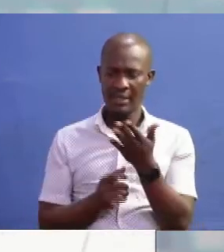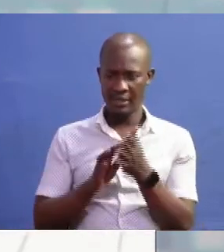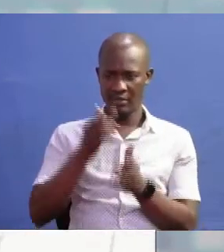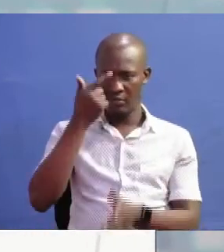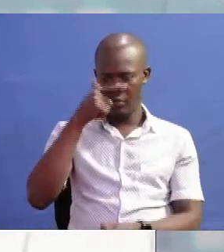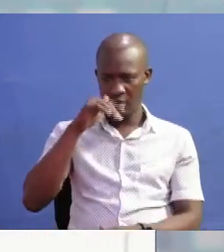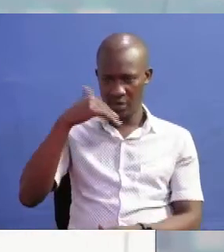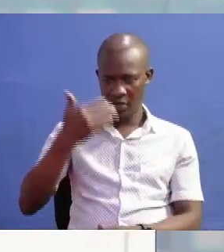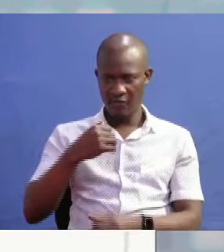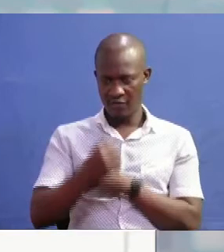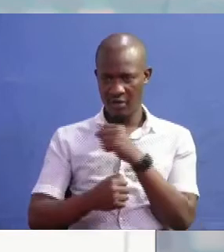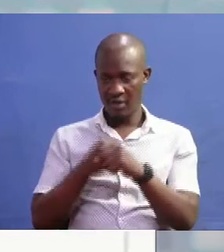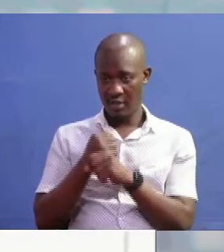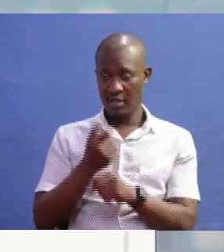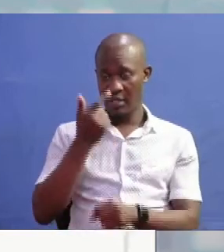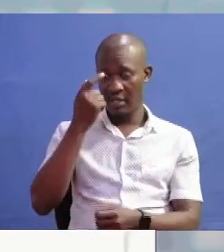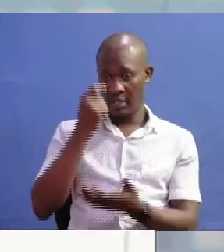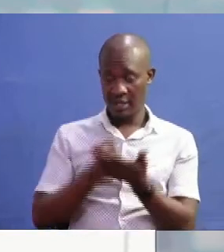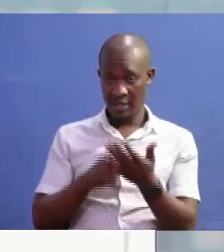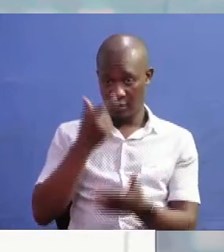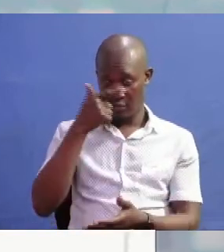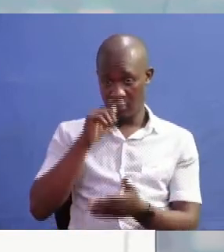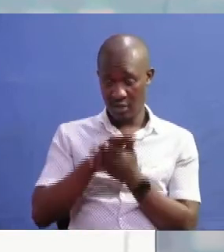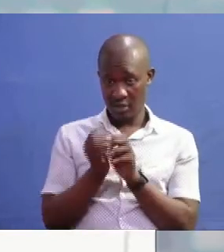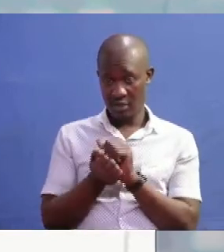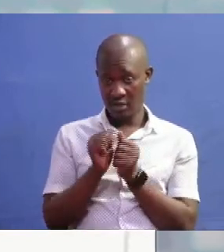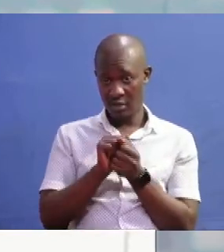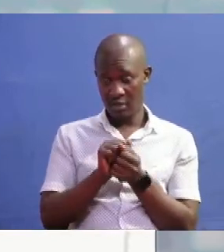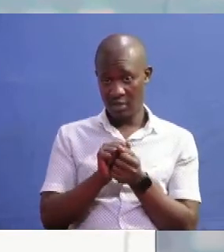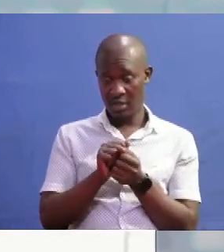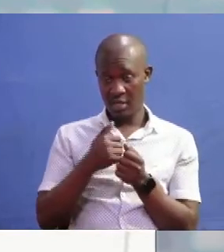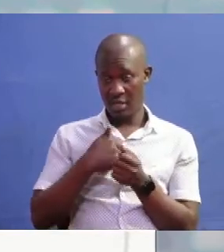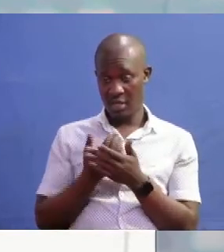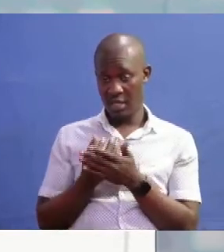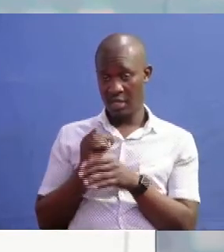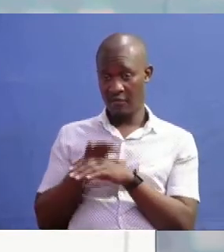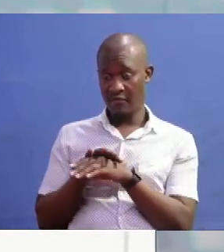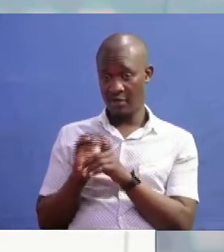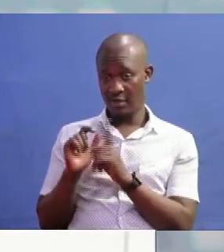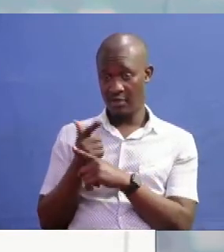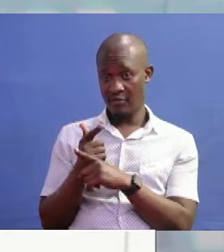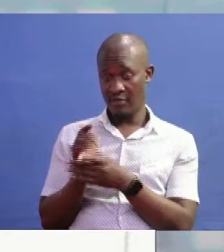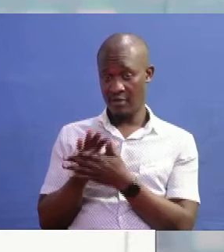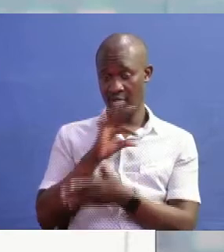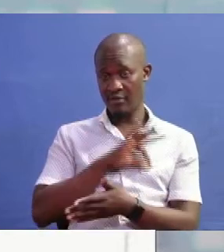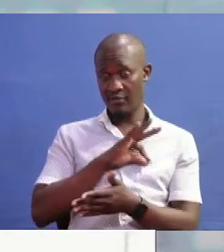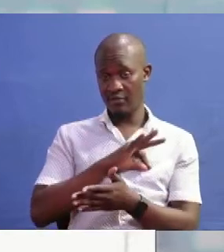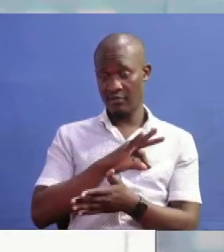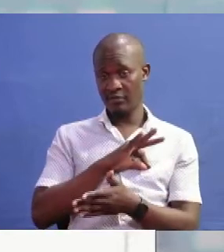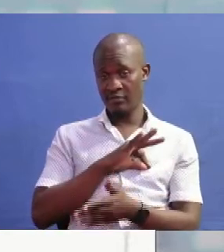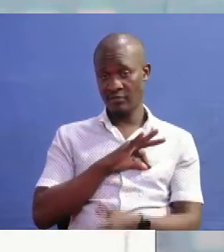year we see the tax policies change, and whenever the tax policies change, definitely they affect the different investment vehicles that we